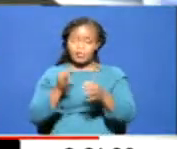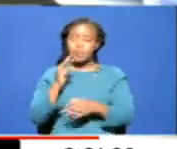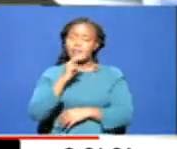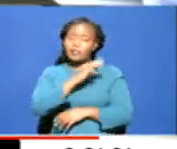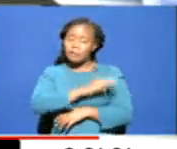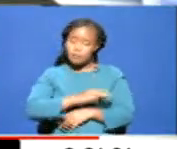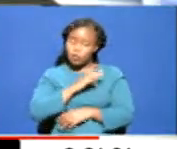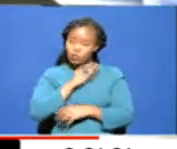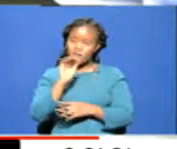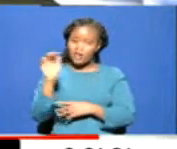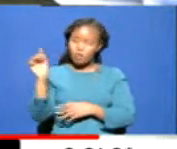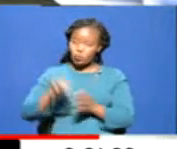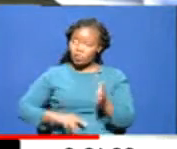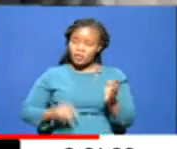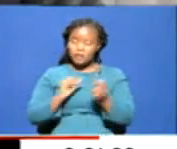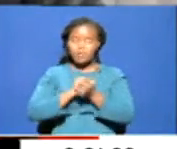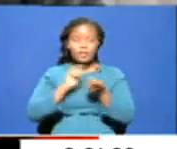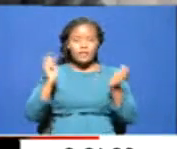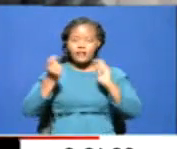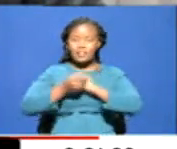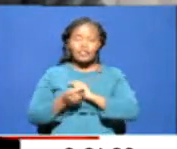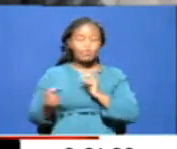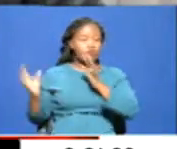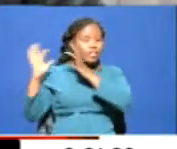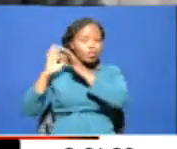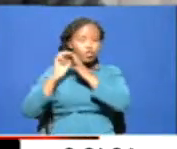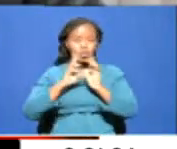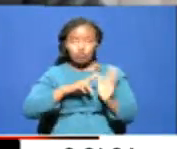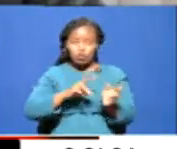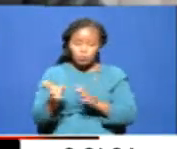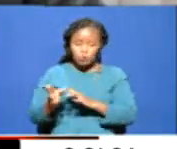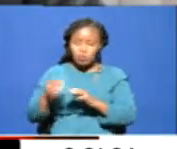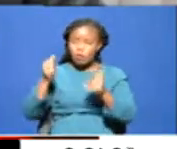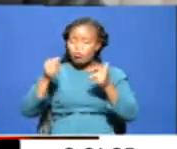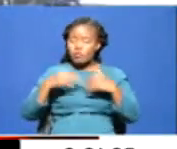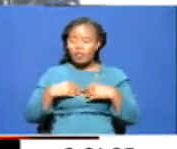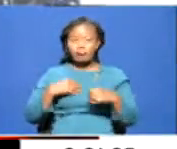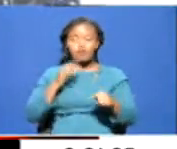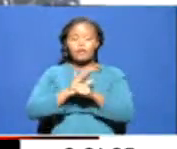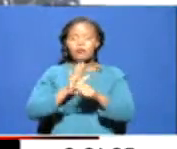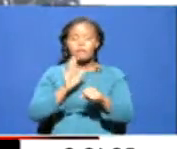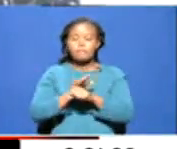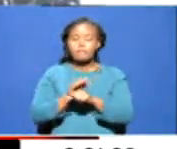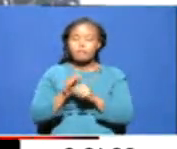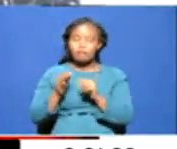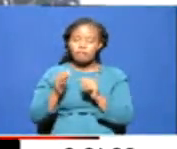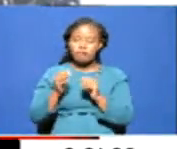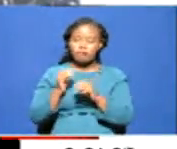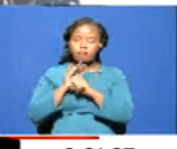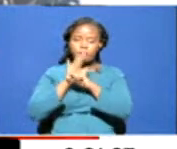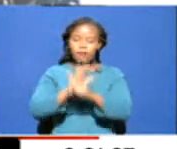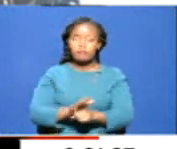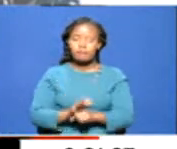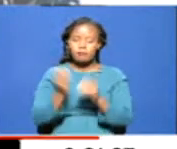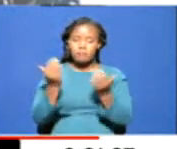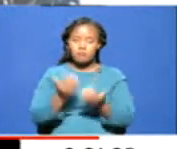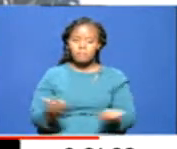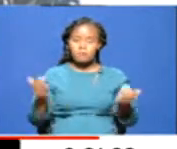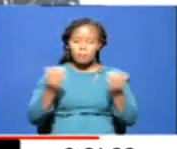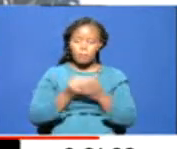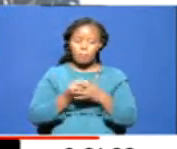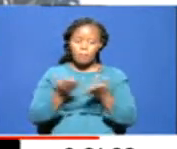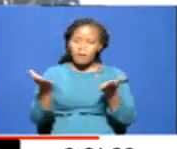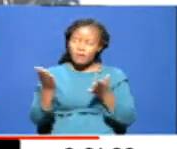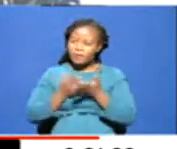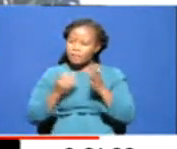in perception and cultural norms that contribute to the abuse of the minor. Kwanza unapata ule mtoto atakuwa ni mtu wa kustuka kila dakika,